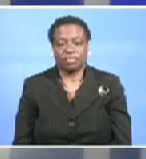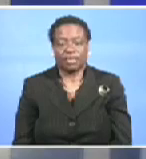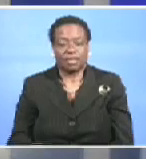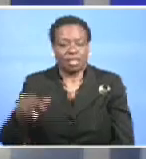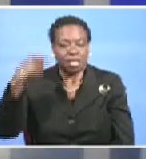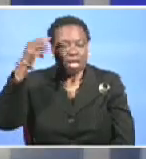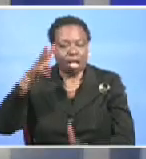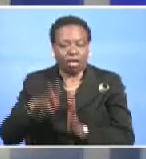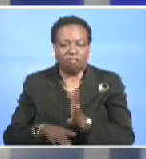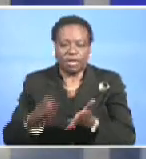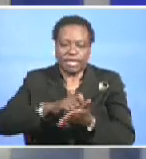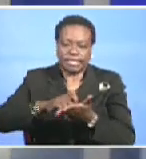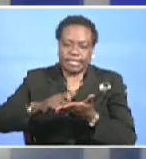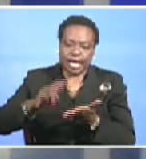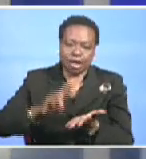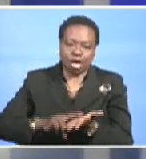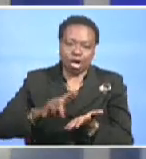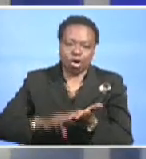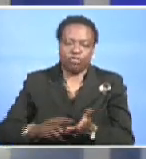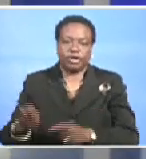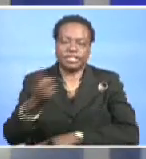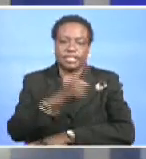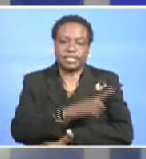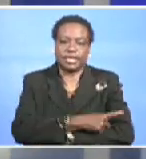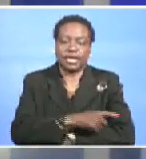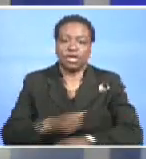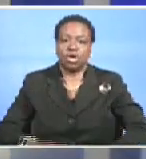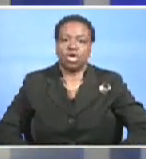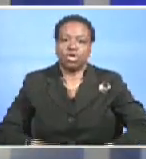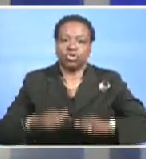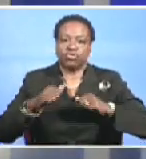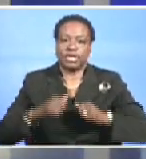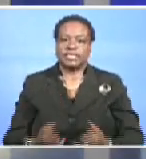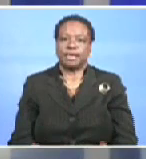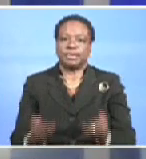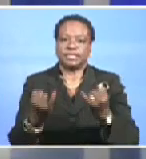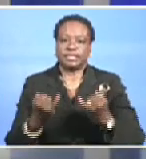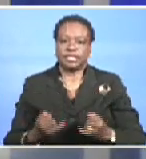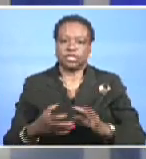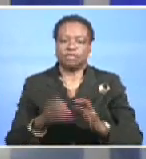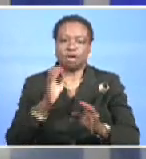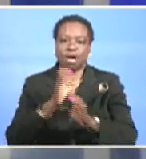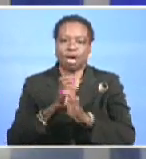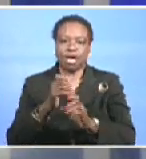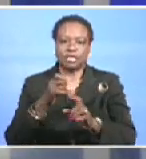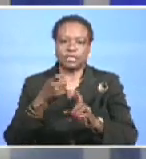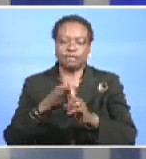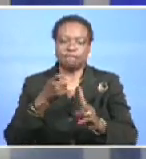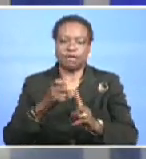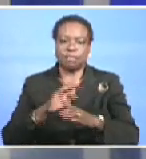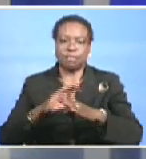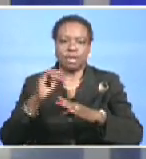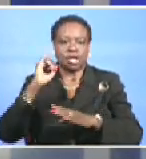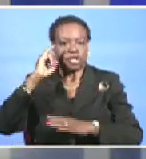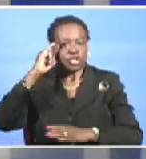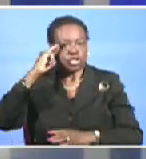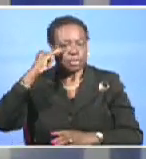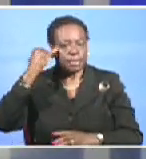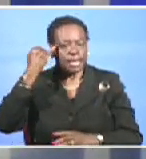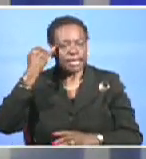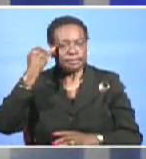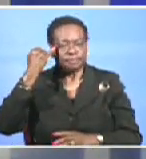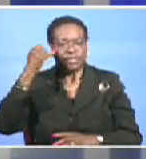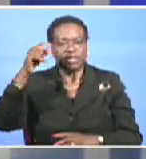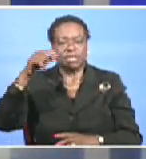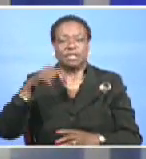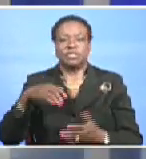The government signed a contract today to address the importation of vehicles from Japan. As Jiminy DeSwain tells us tonight, the new program